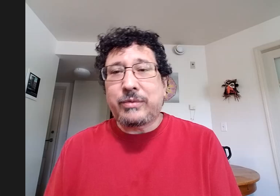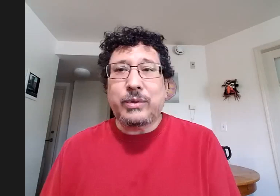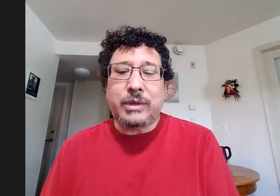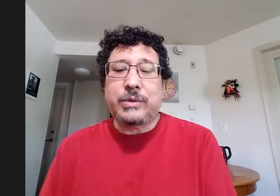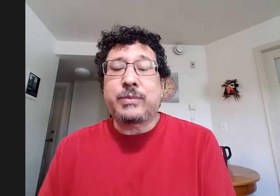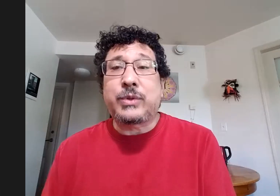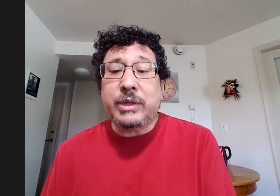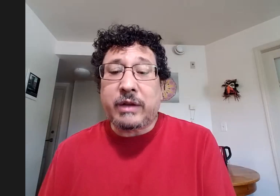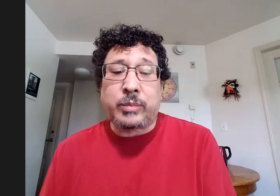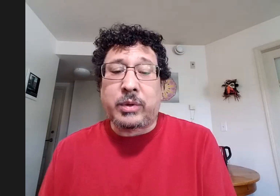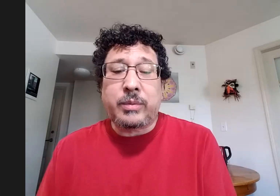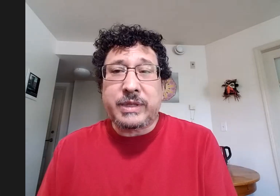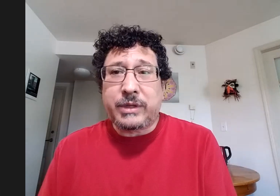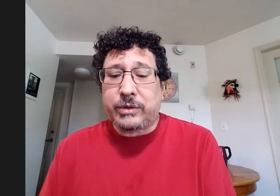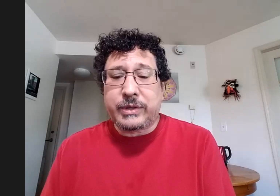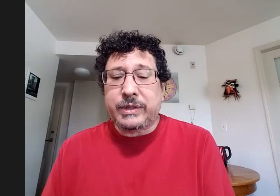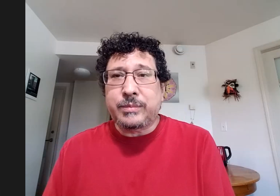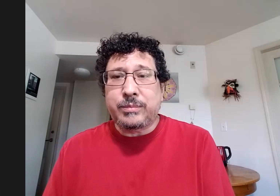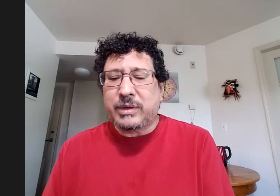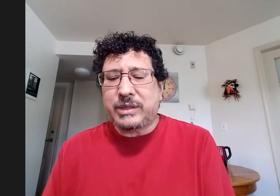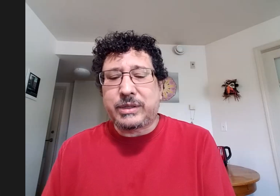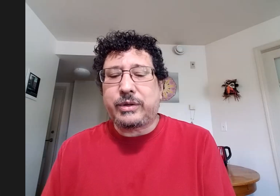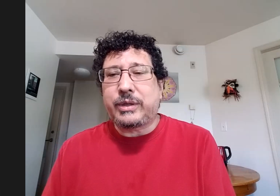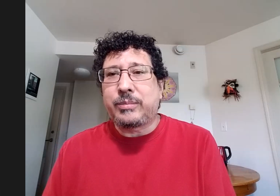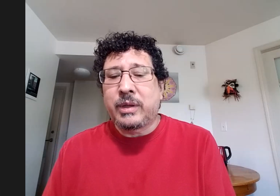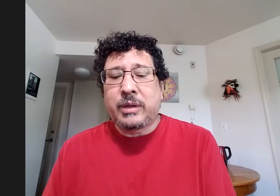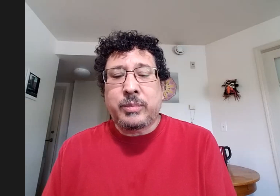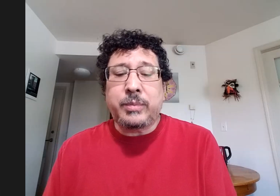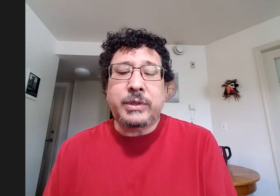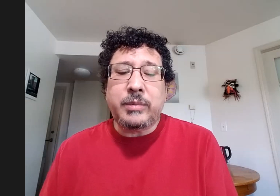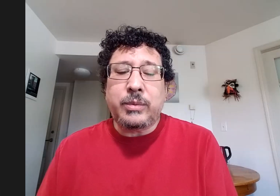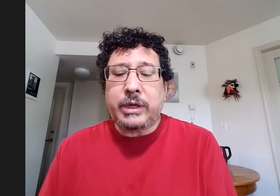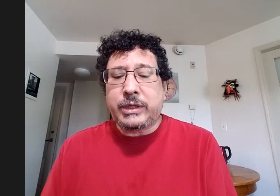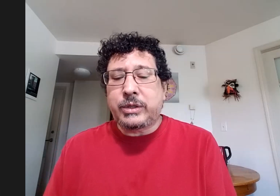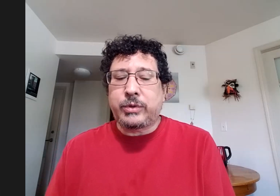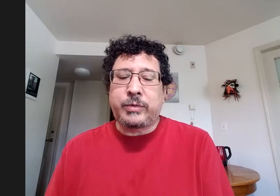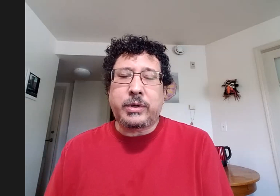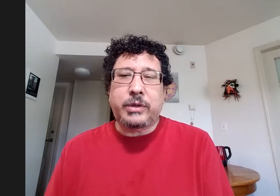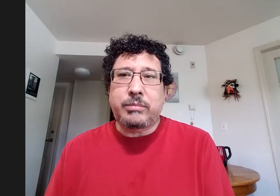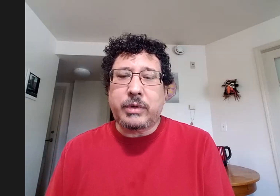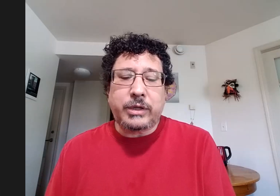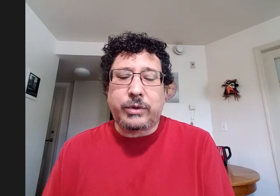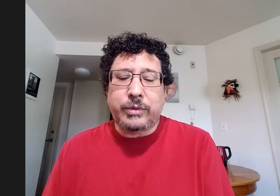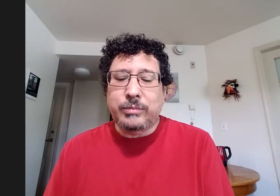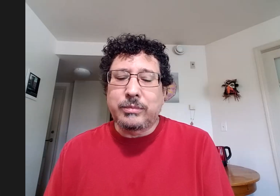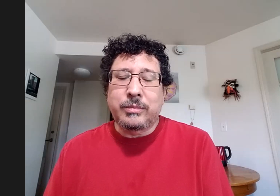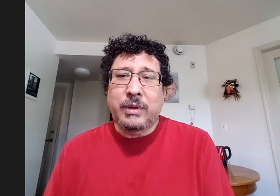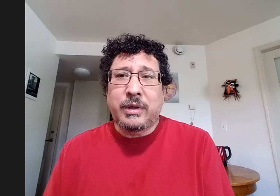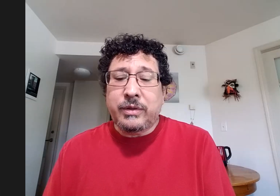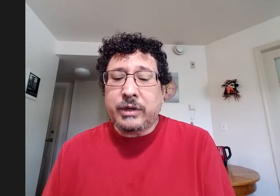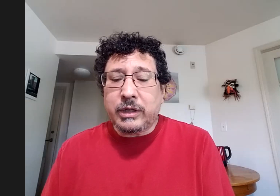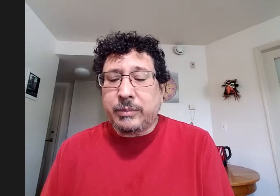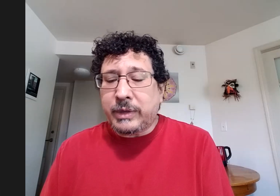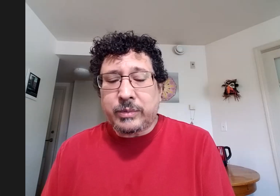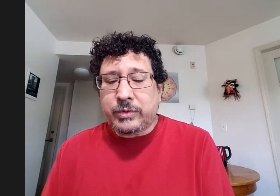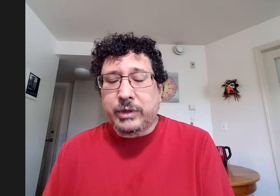I was told I have a problem accepting criticism. I disagree. People tell me what I need to improve upon. I ignore them.